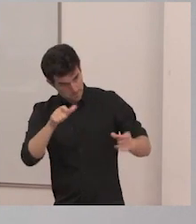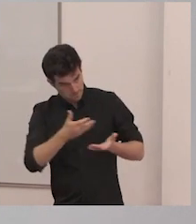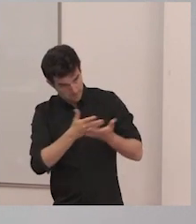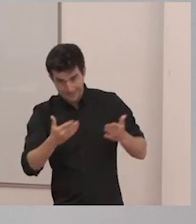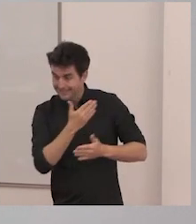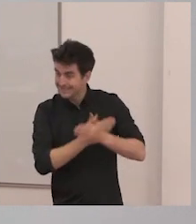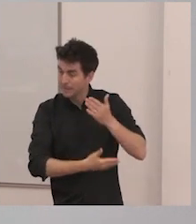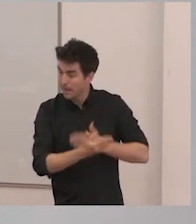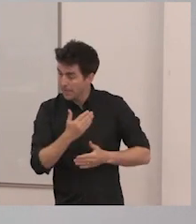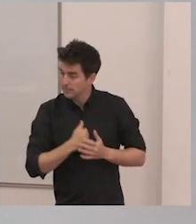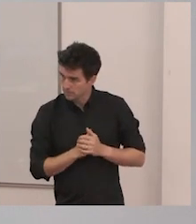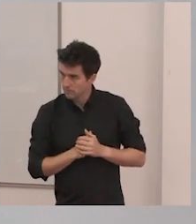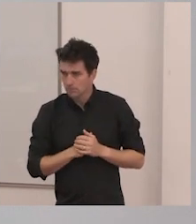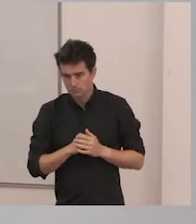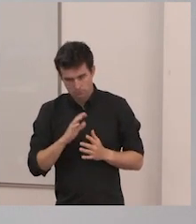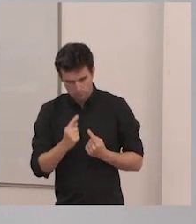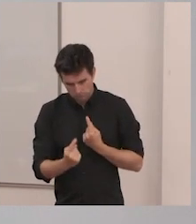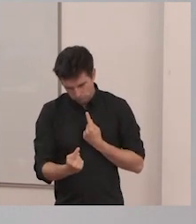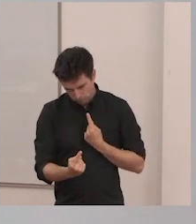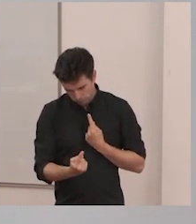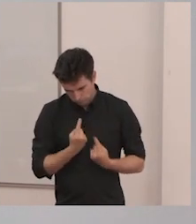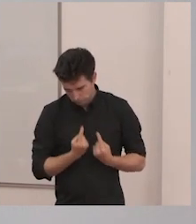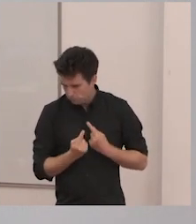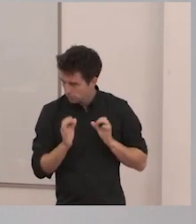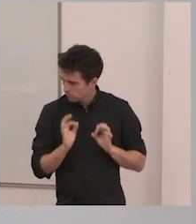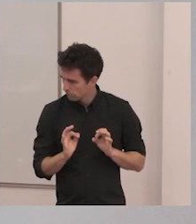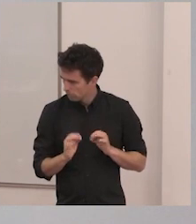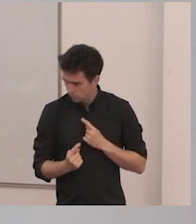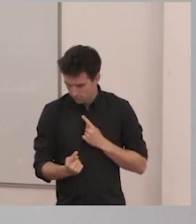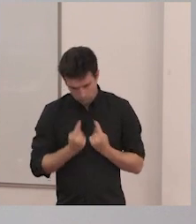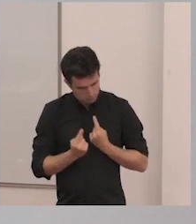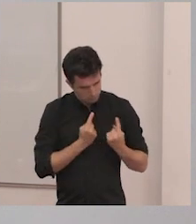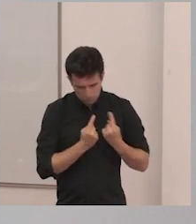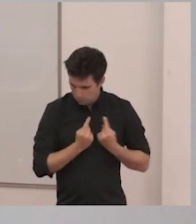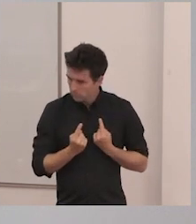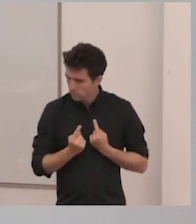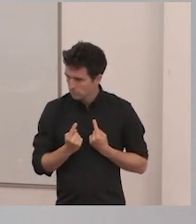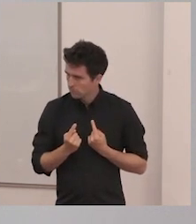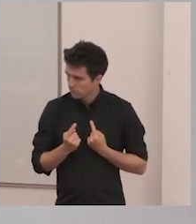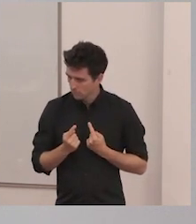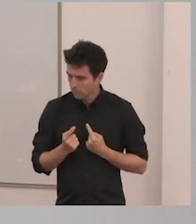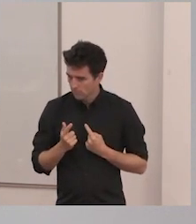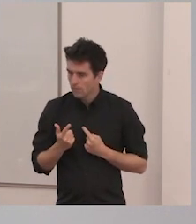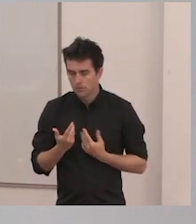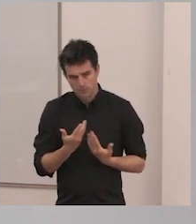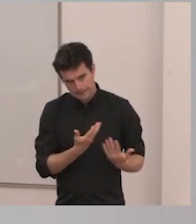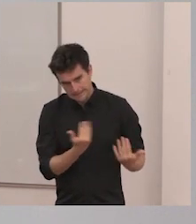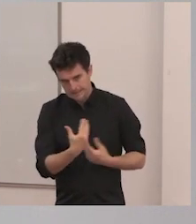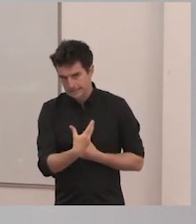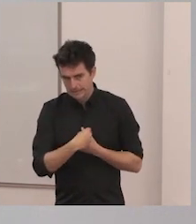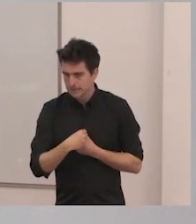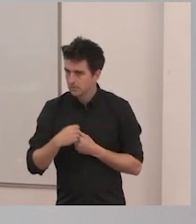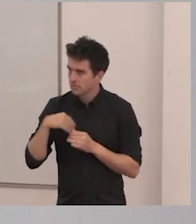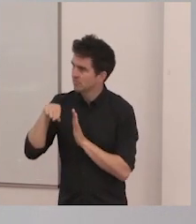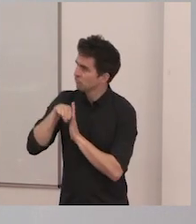in decisions that affect their lives. This is critical for children and youth with